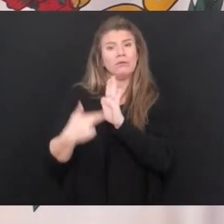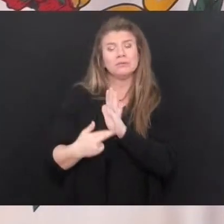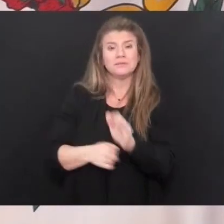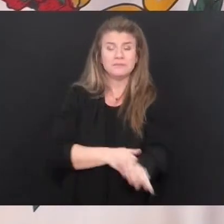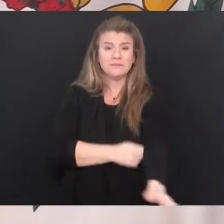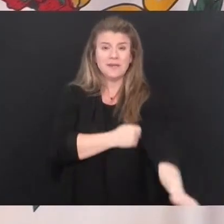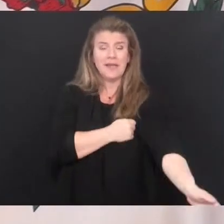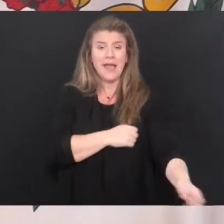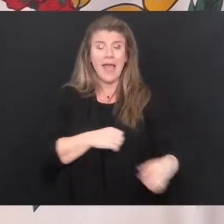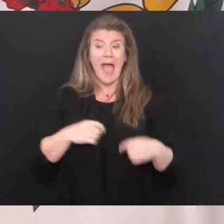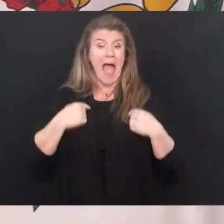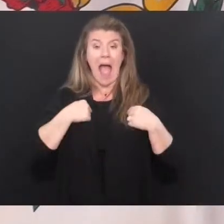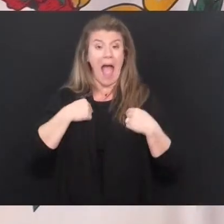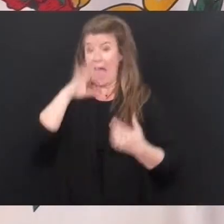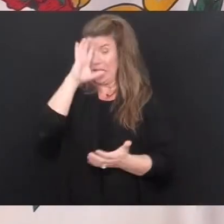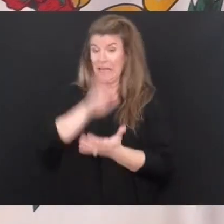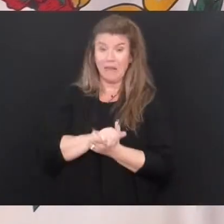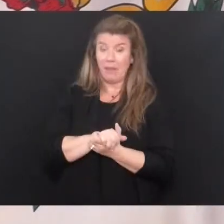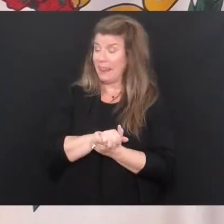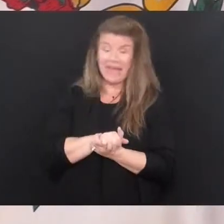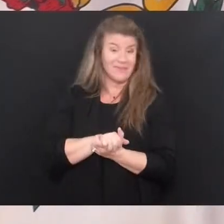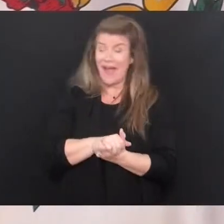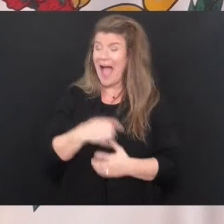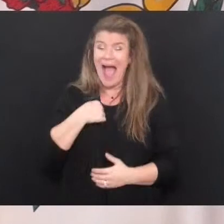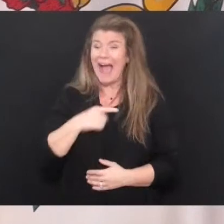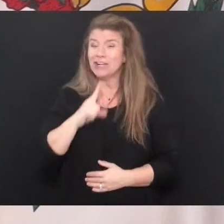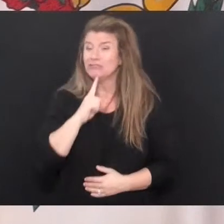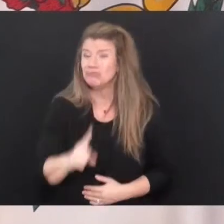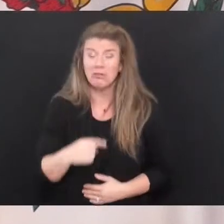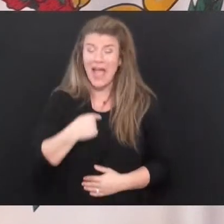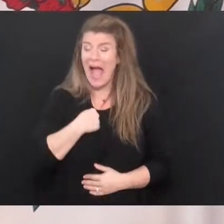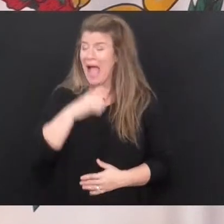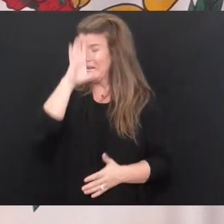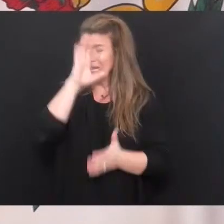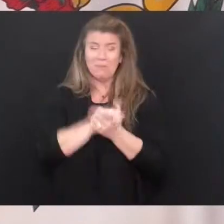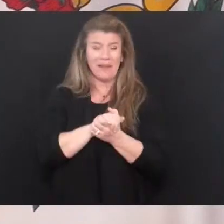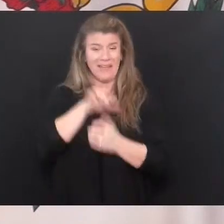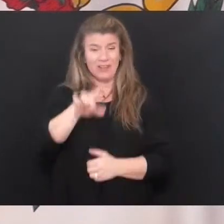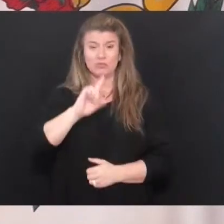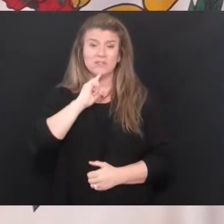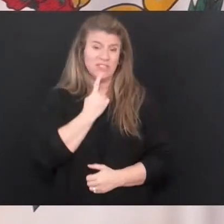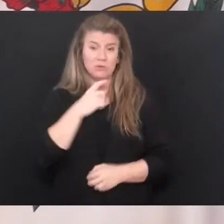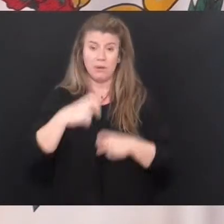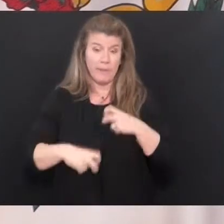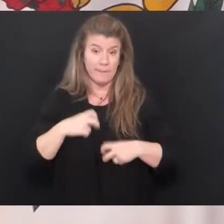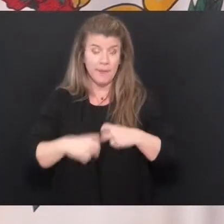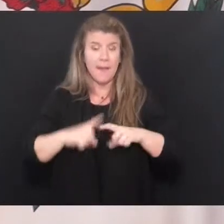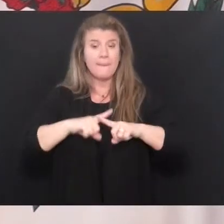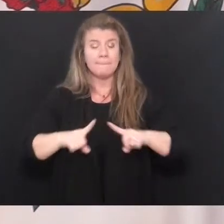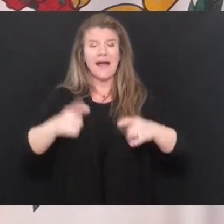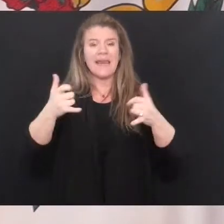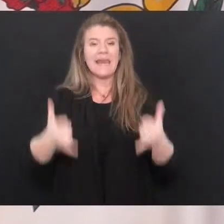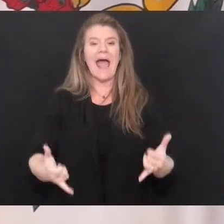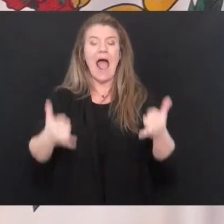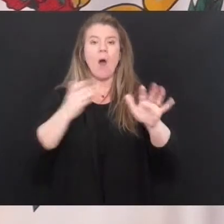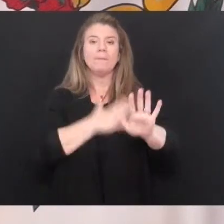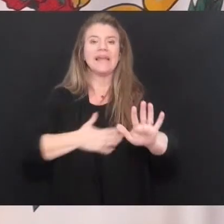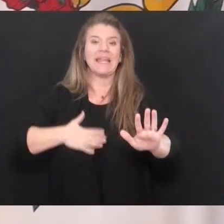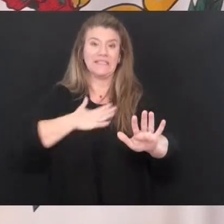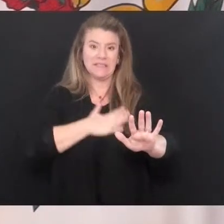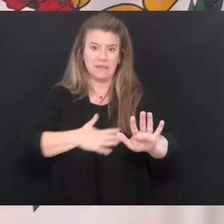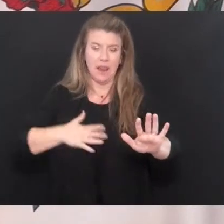I didn't believe this. I really didn't believe this was a problem. But please, people, listen to